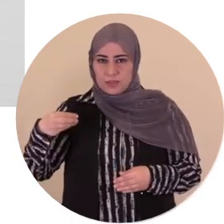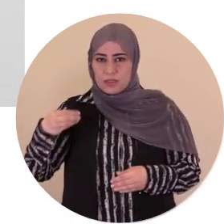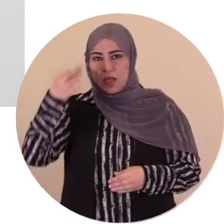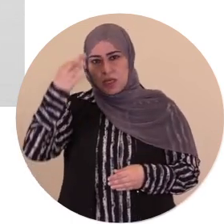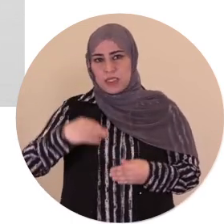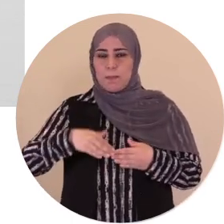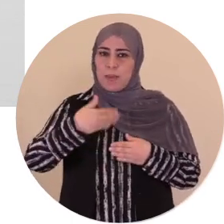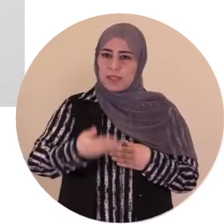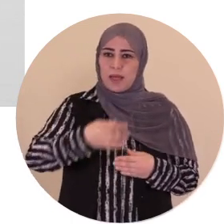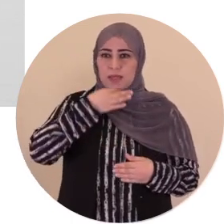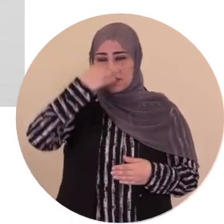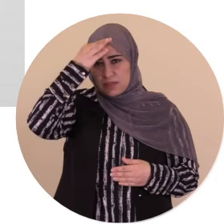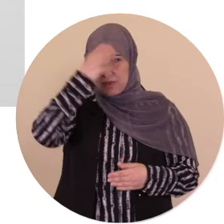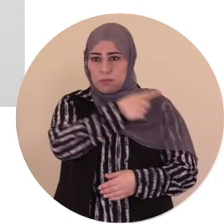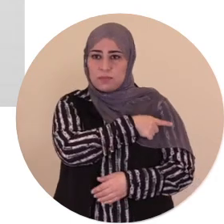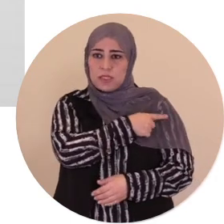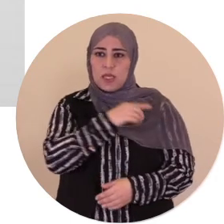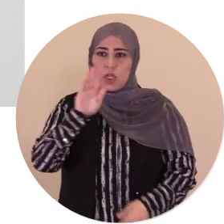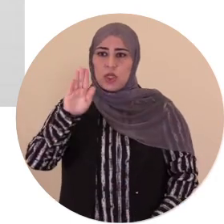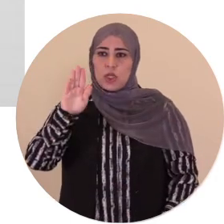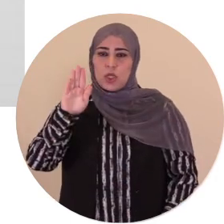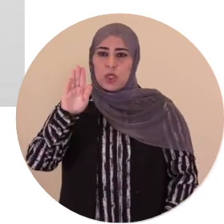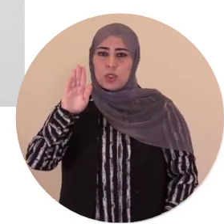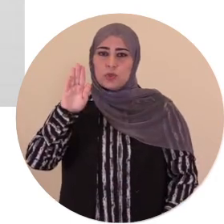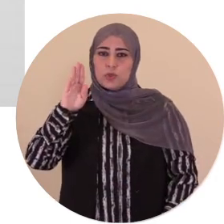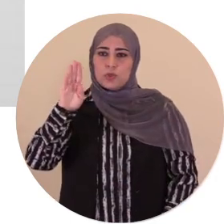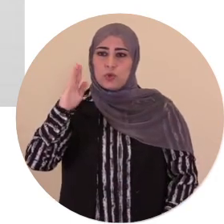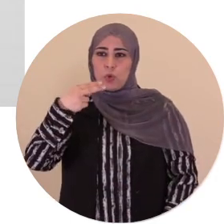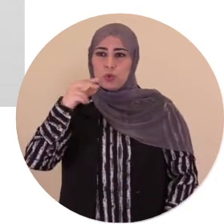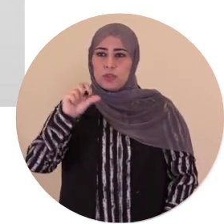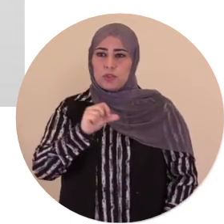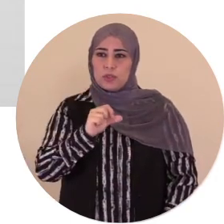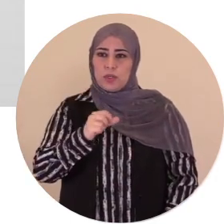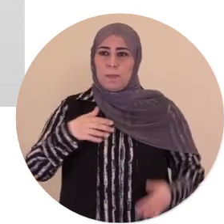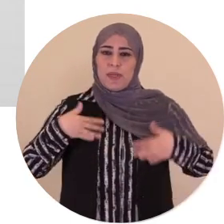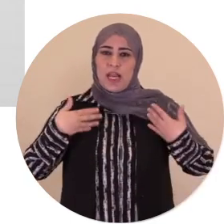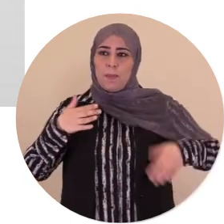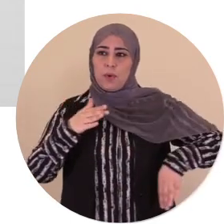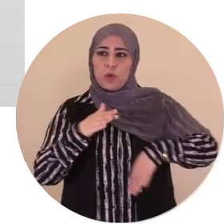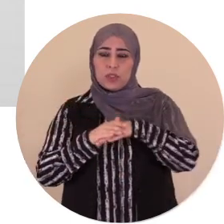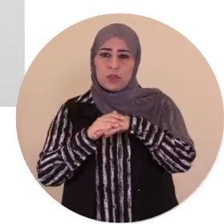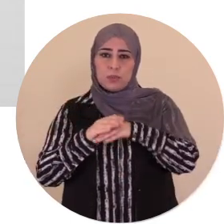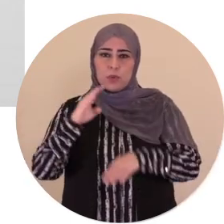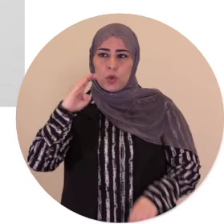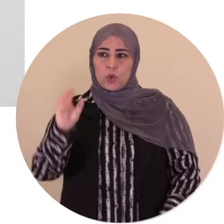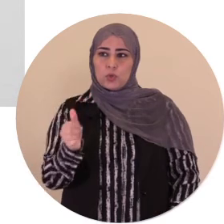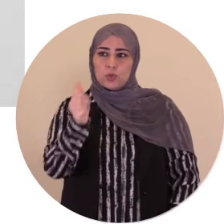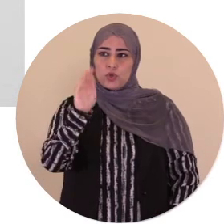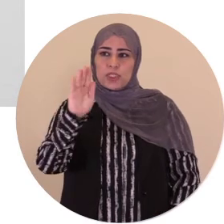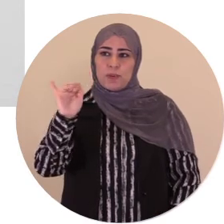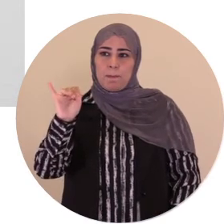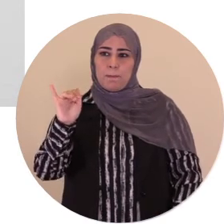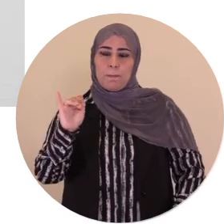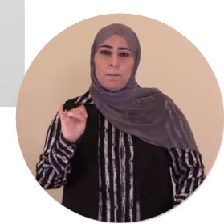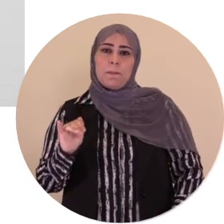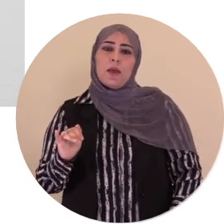For example, Saud plays football, Jassim plays football too. So we'll say both Saud and Jassim play football. See how that